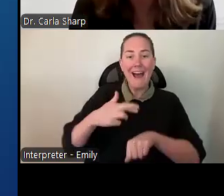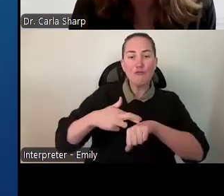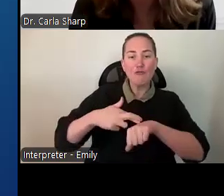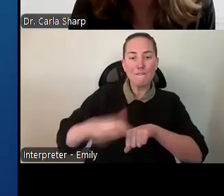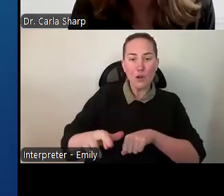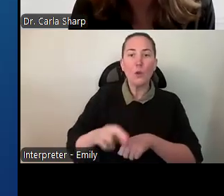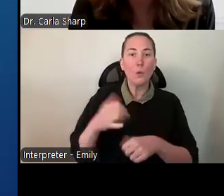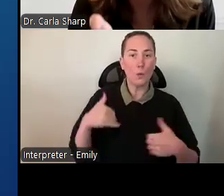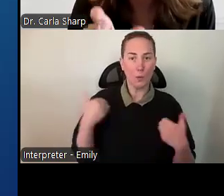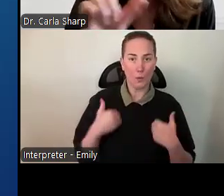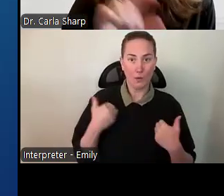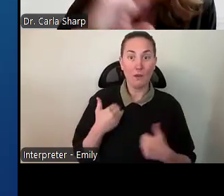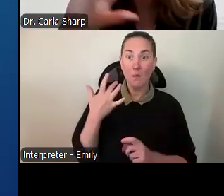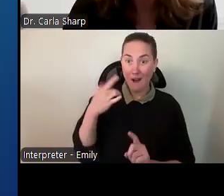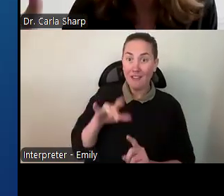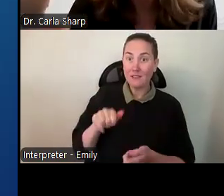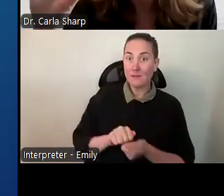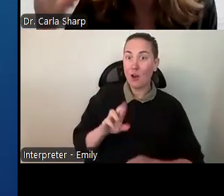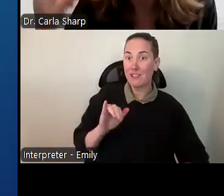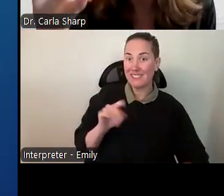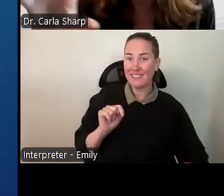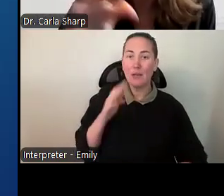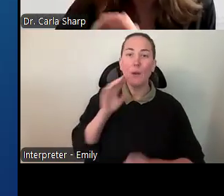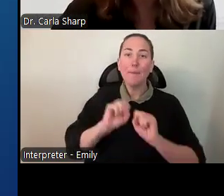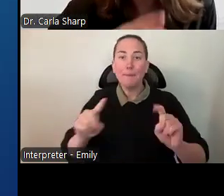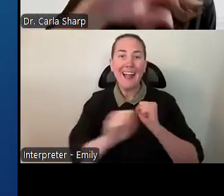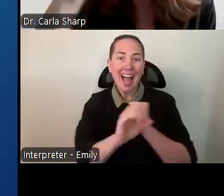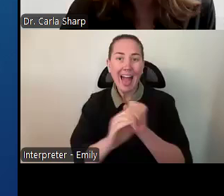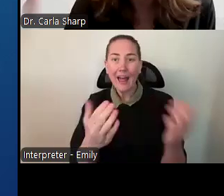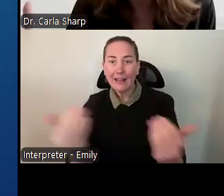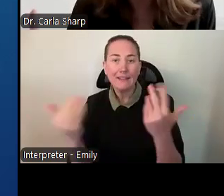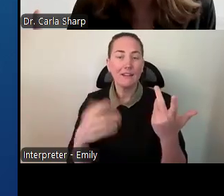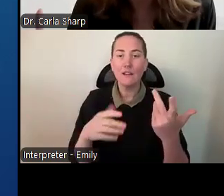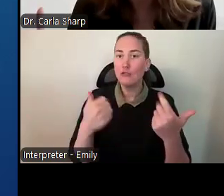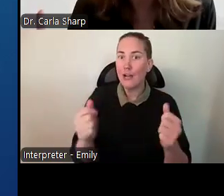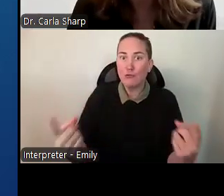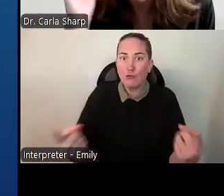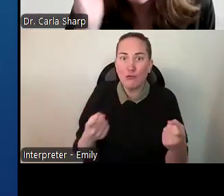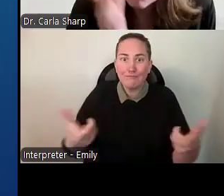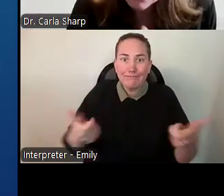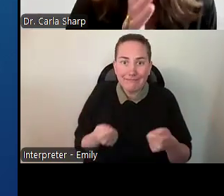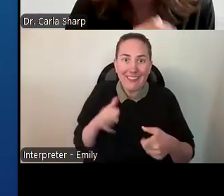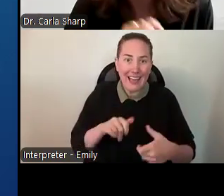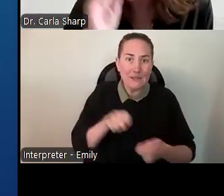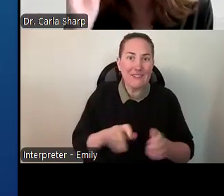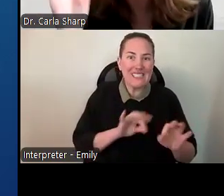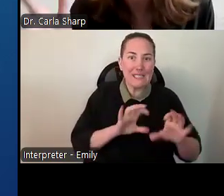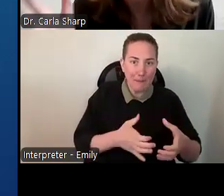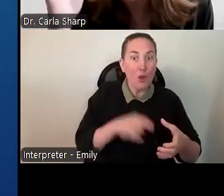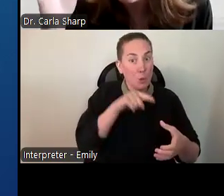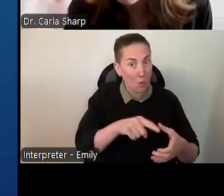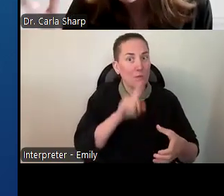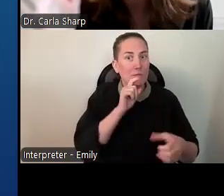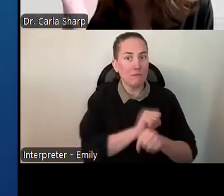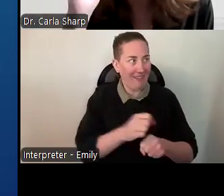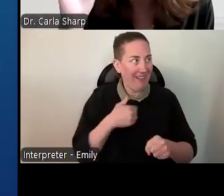these RCTs, you put out an ad and you really just try and get kids into the sample that has anxiety or kids into the